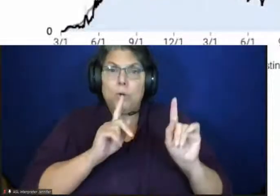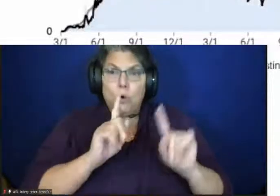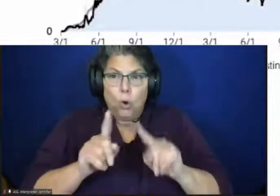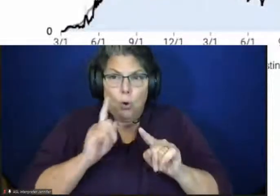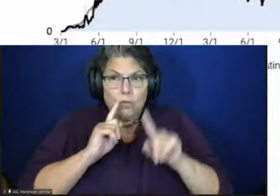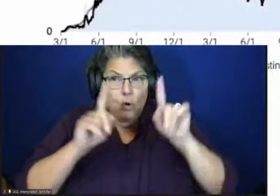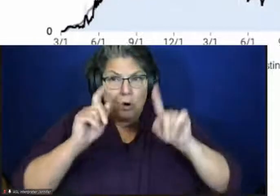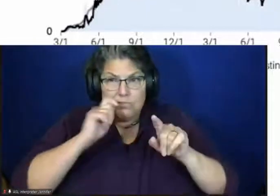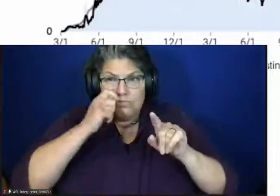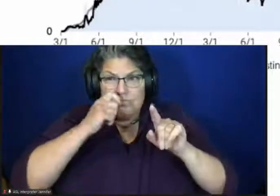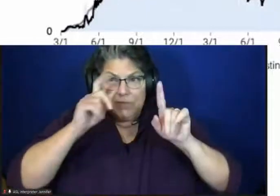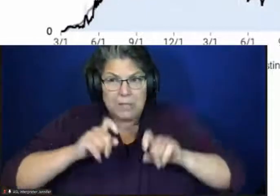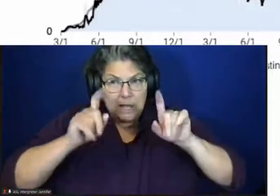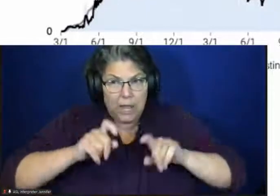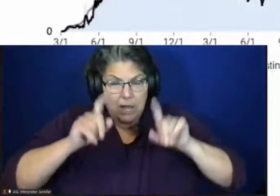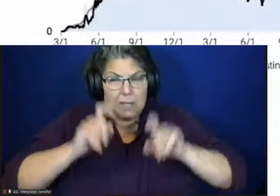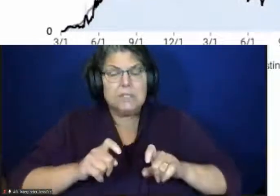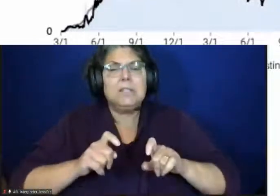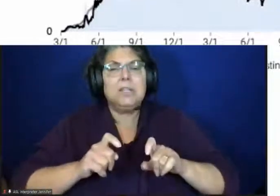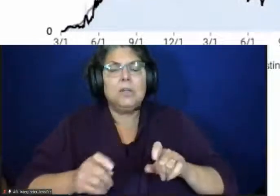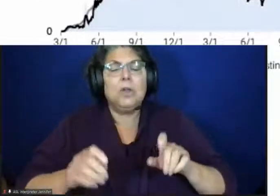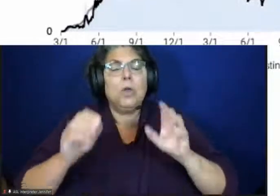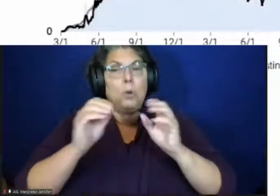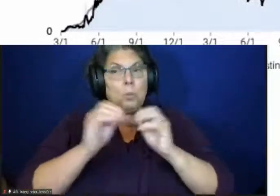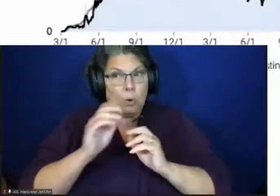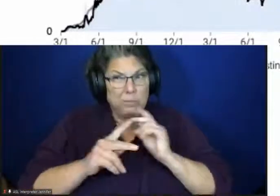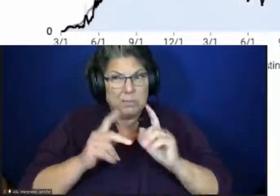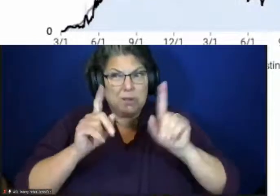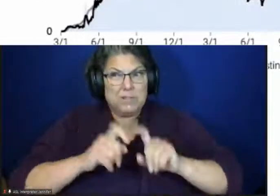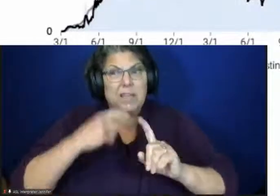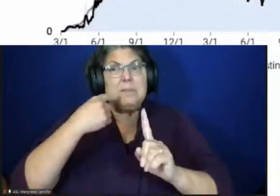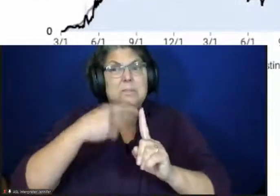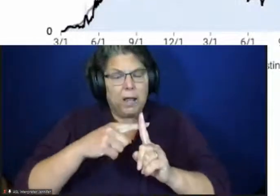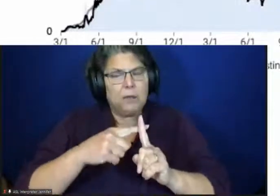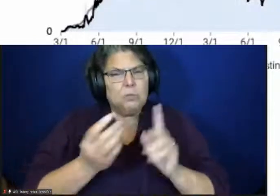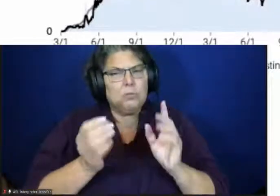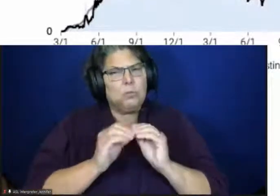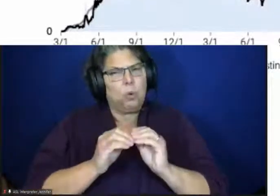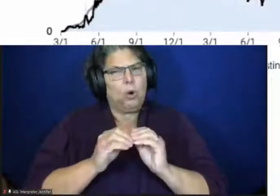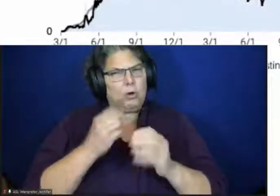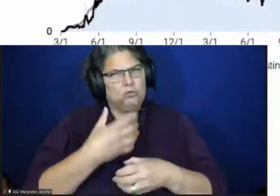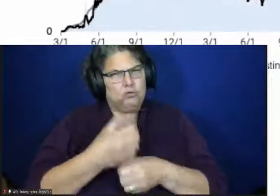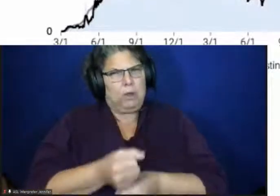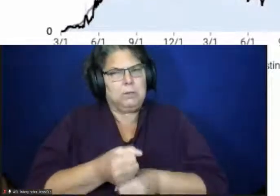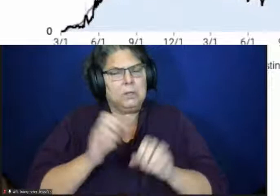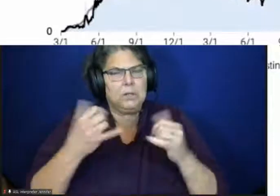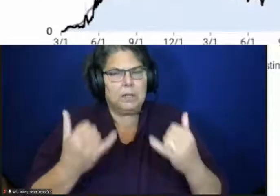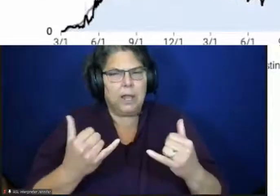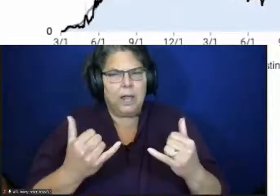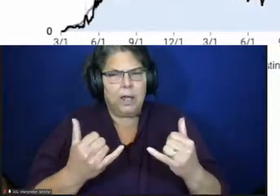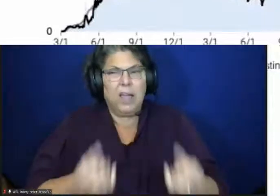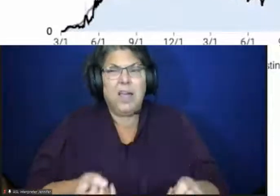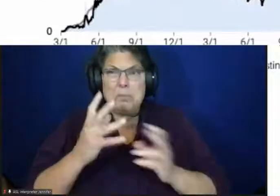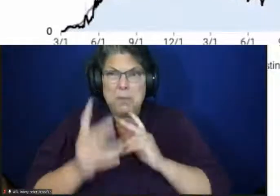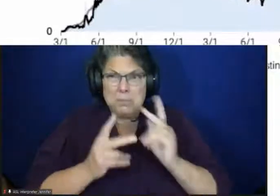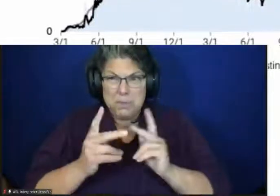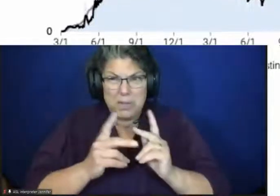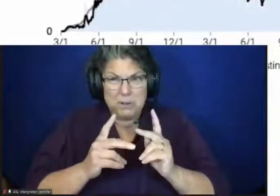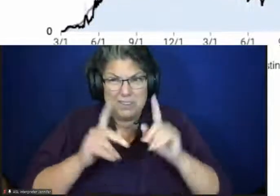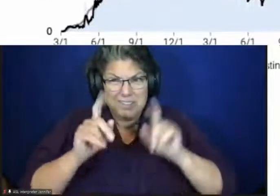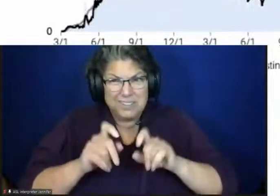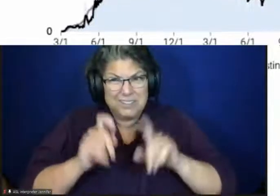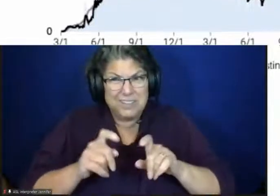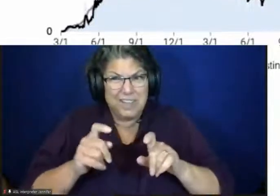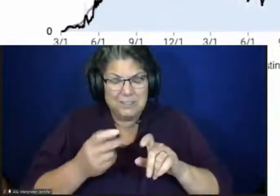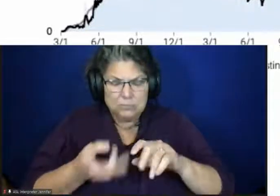our test positivity is a little bit more reliable now. The test positivity has increased 43% in the